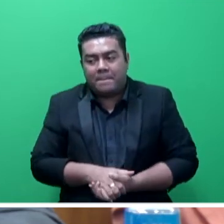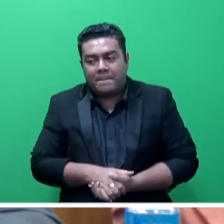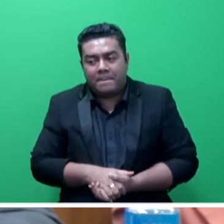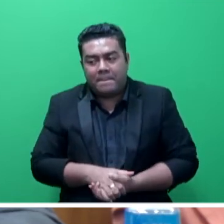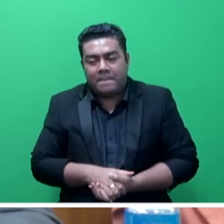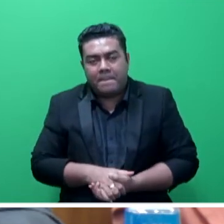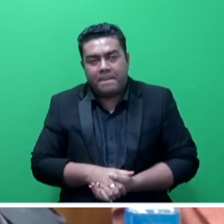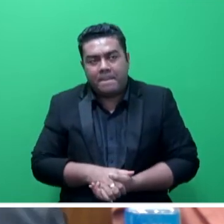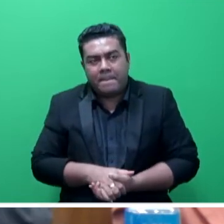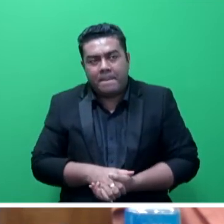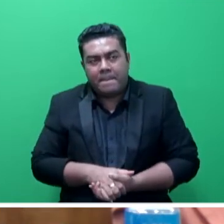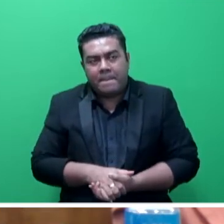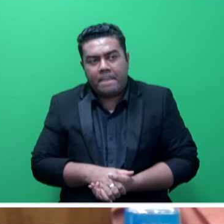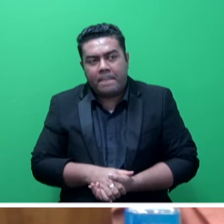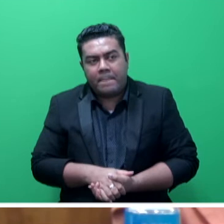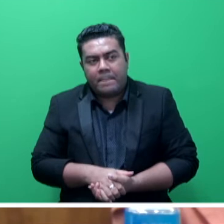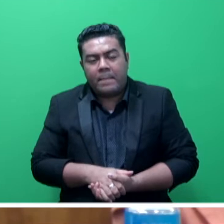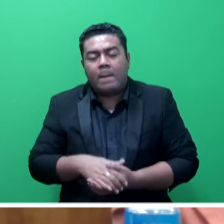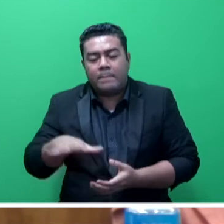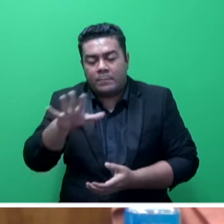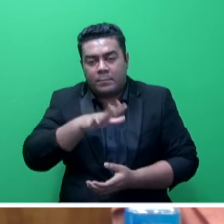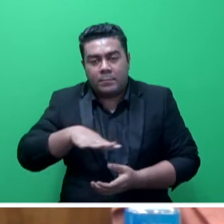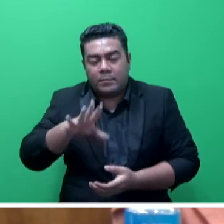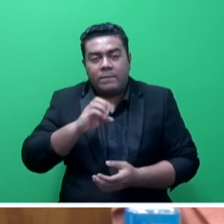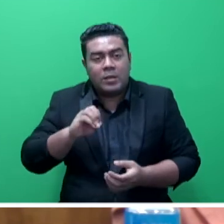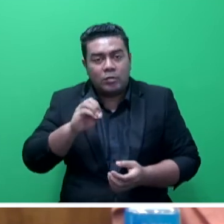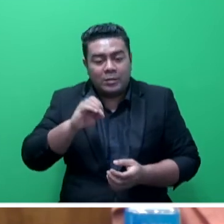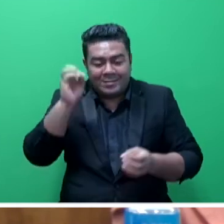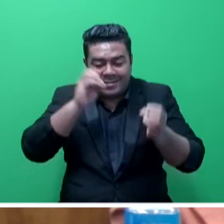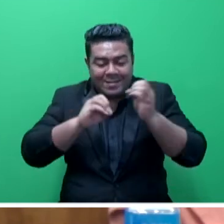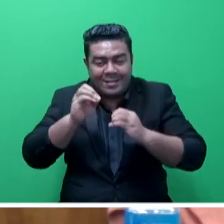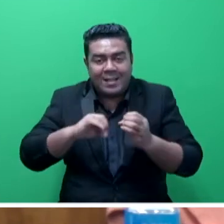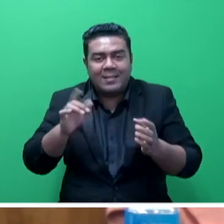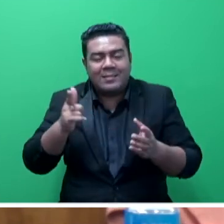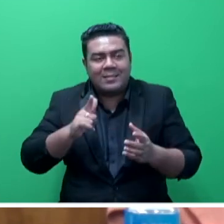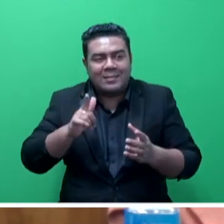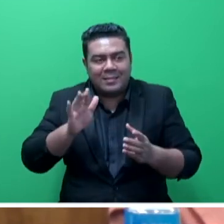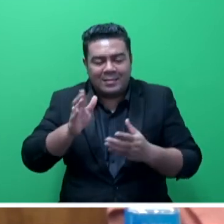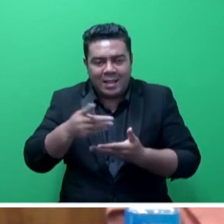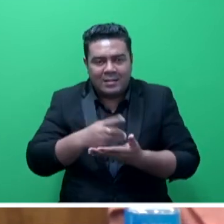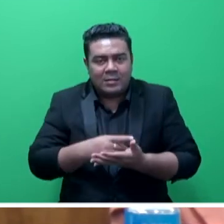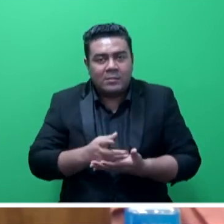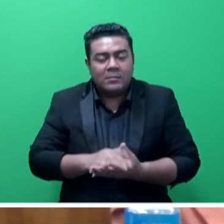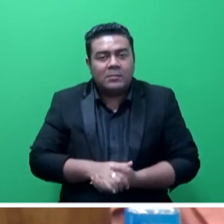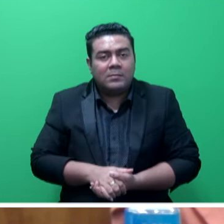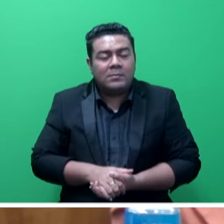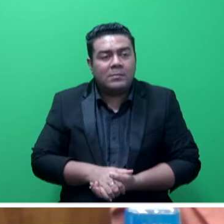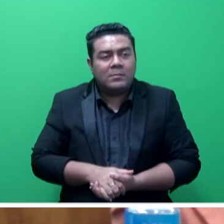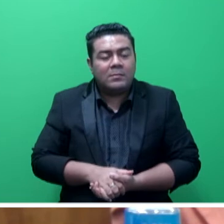model, including ocean observational data. Building upon the lessons and recommendations of the